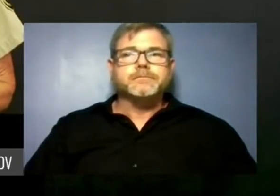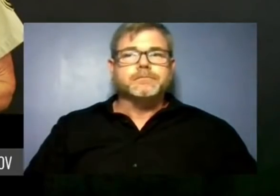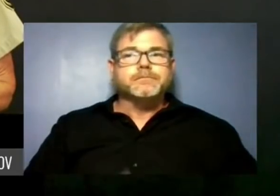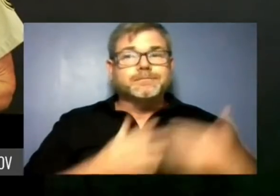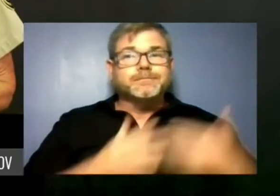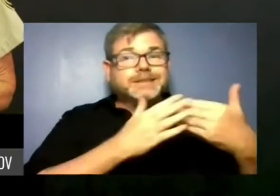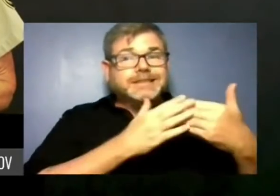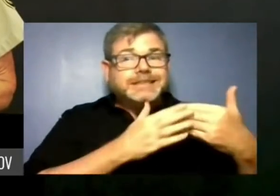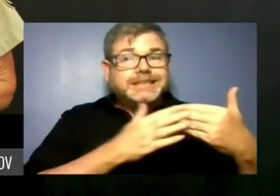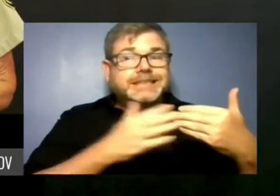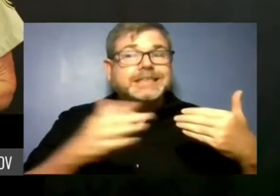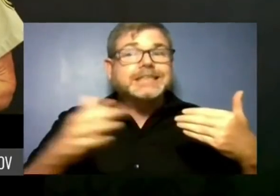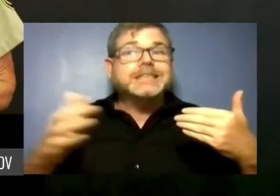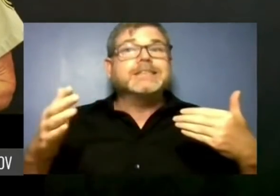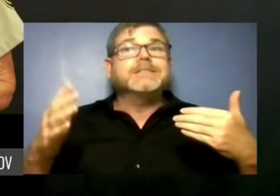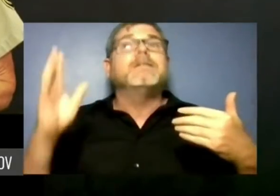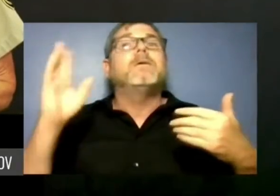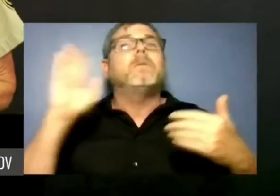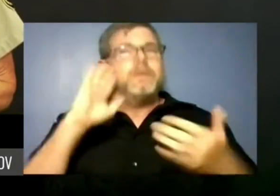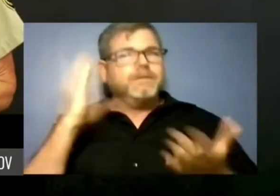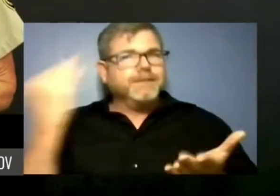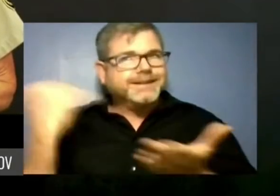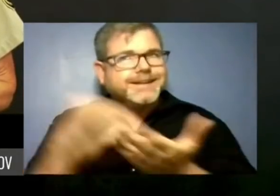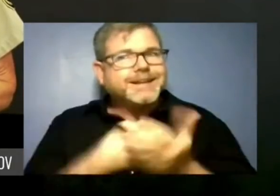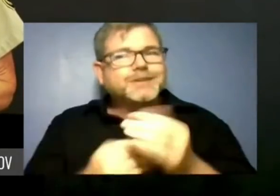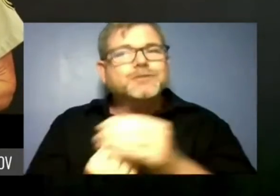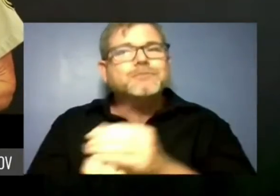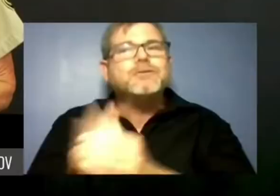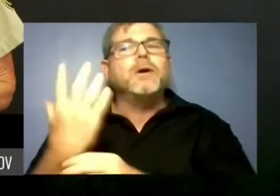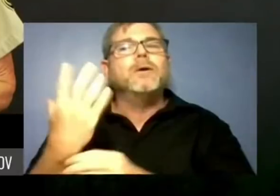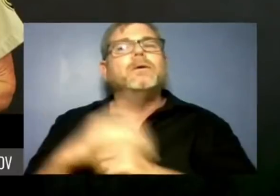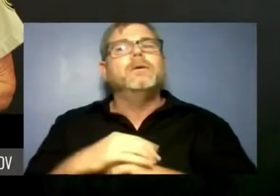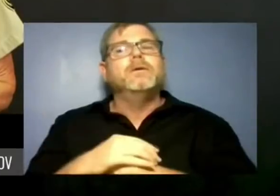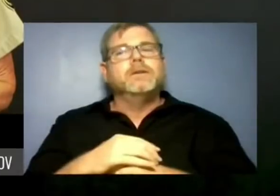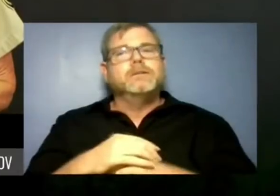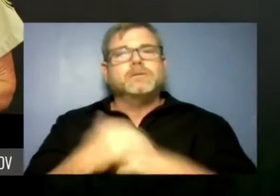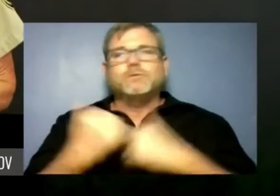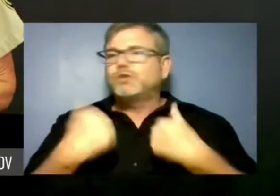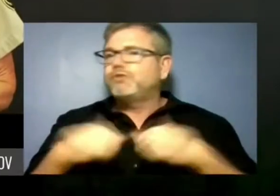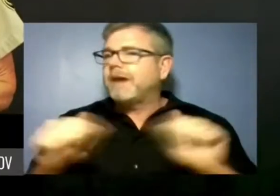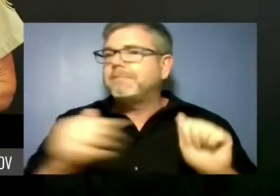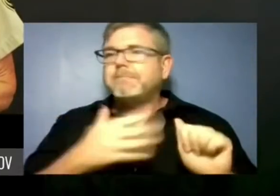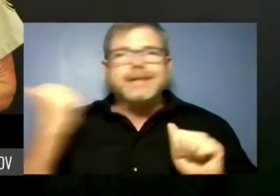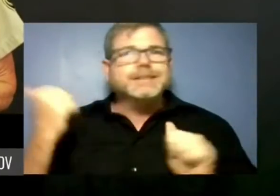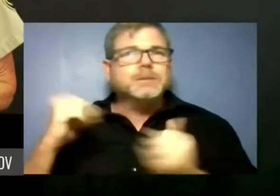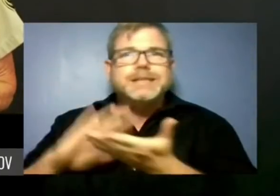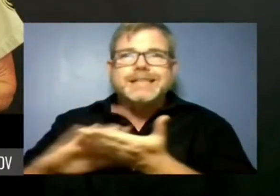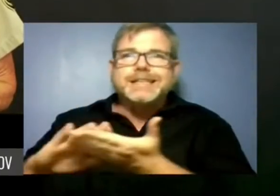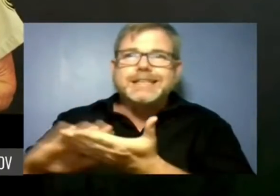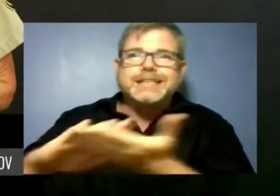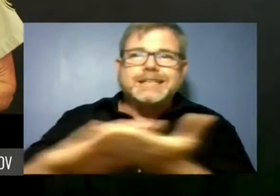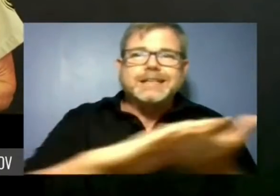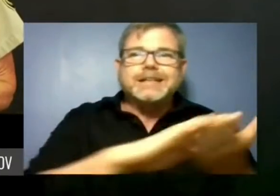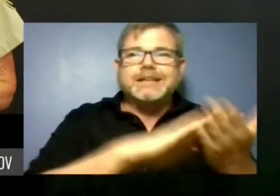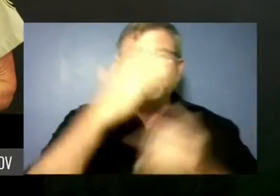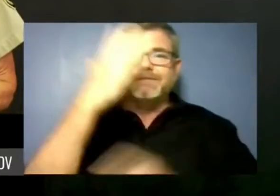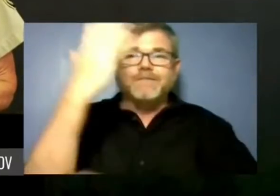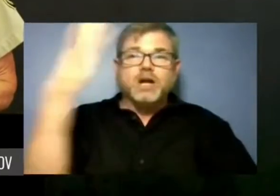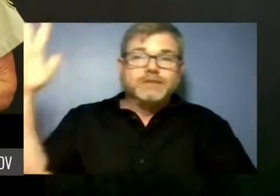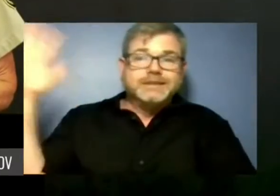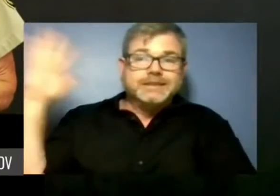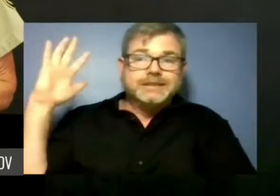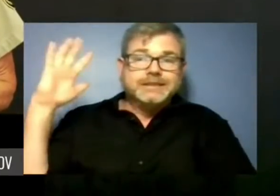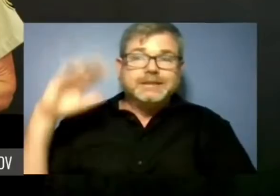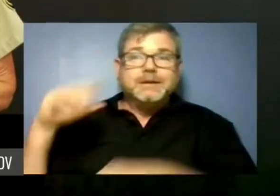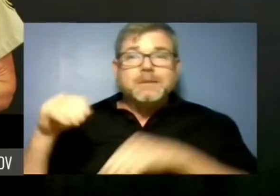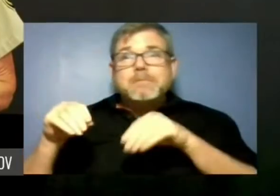dead trees down and get the forest replanted. You'll probably see willows coming back a lot quicker along the streams than